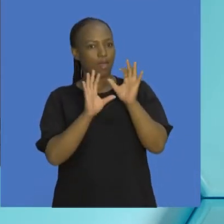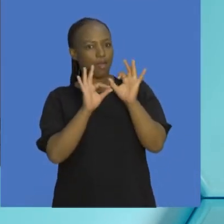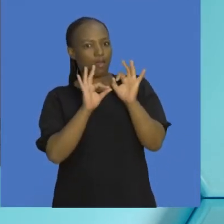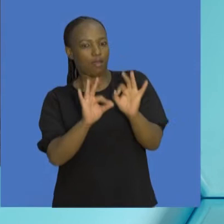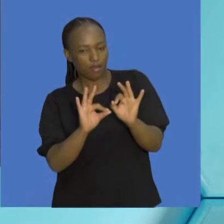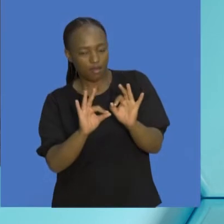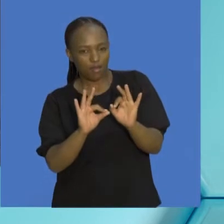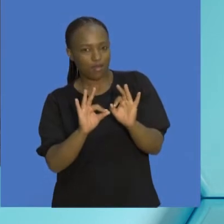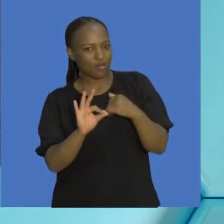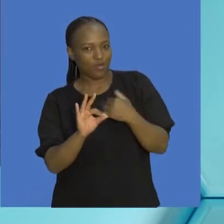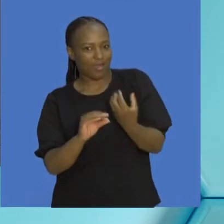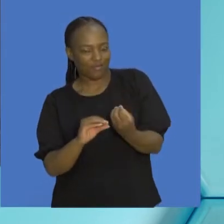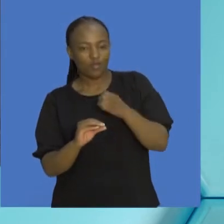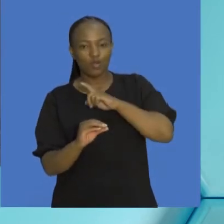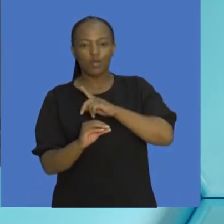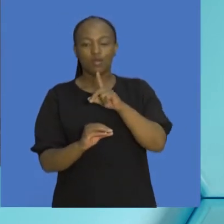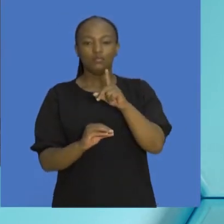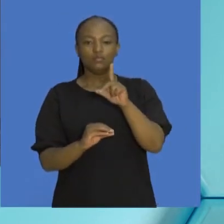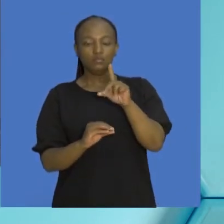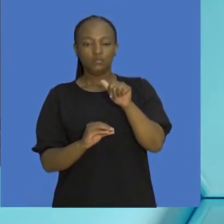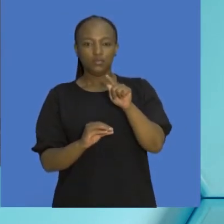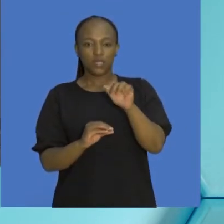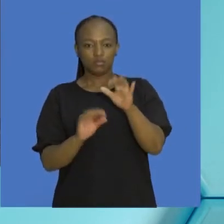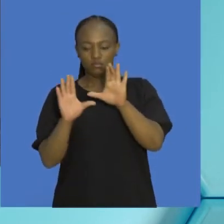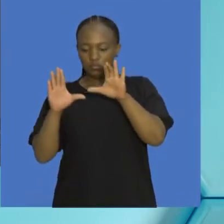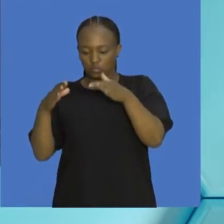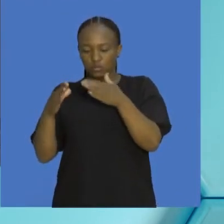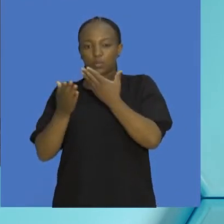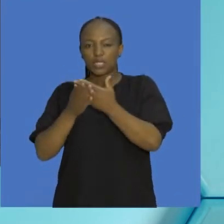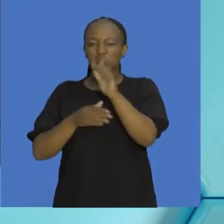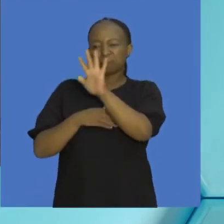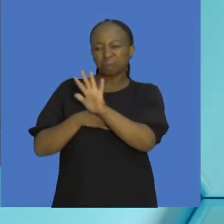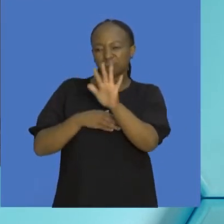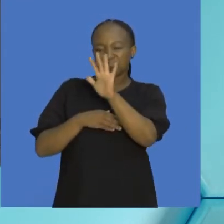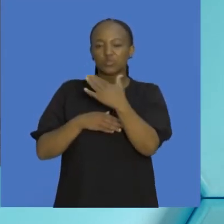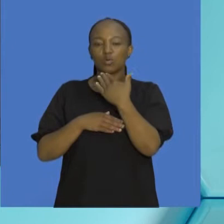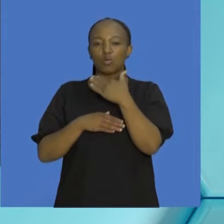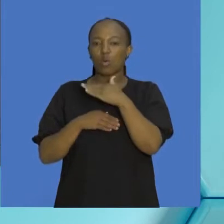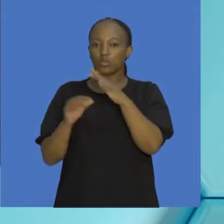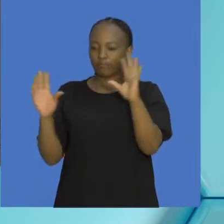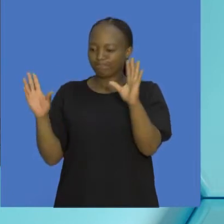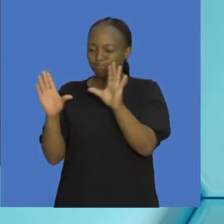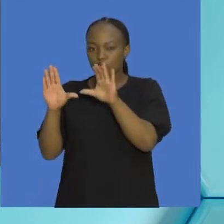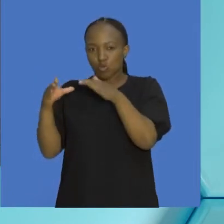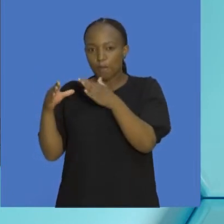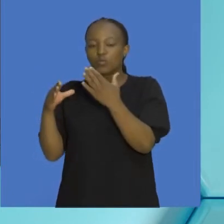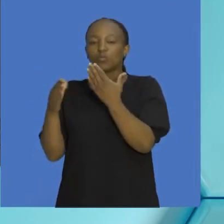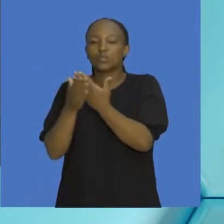data. We can have data in grouped. We can actually estimate a mean for that grouped